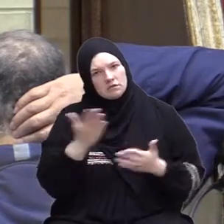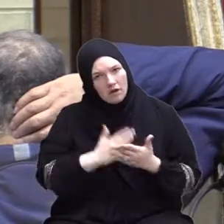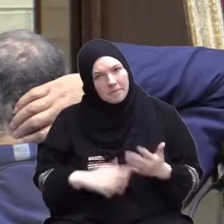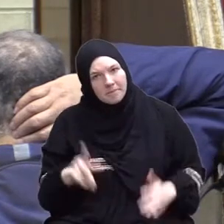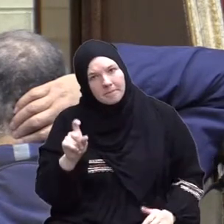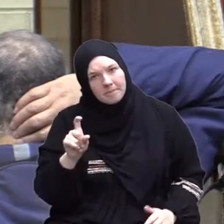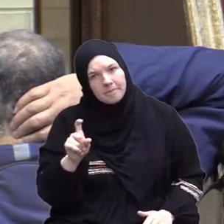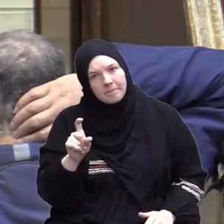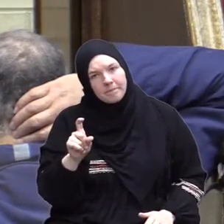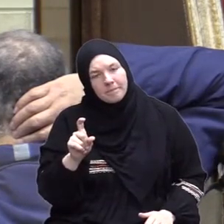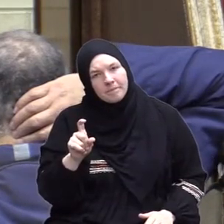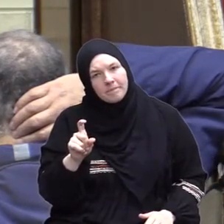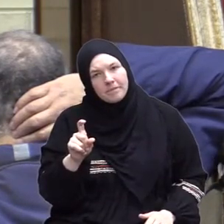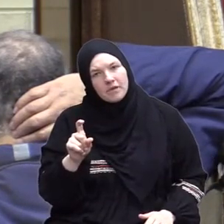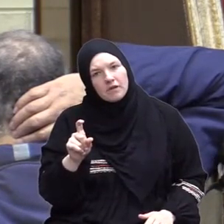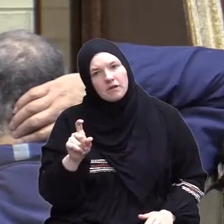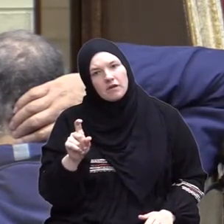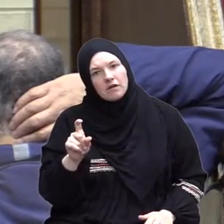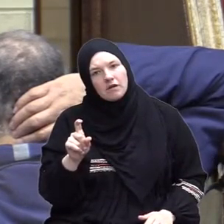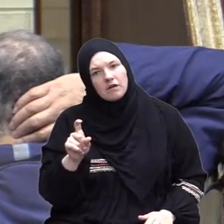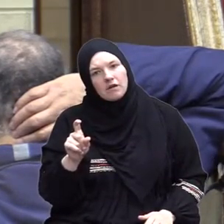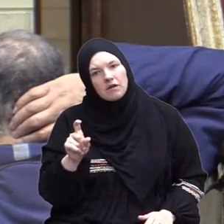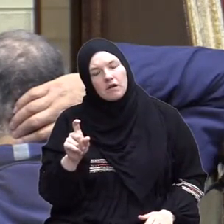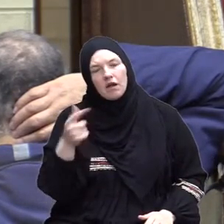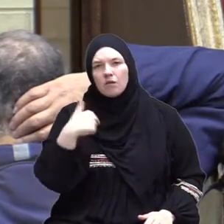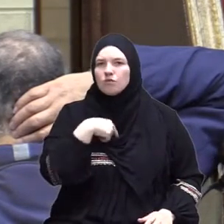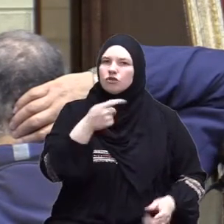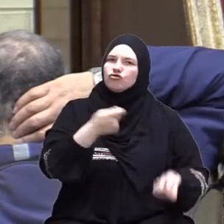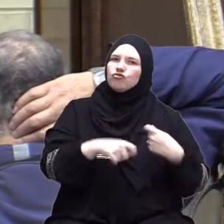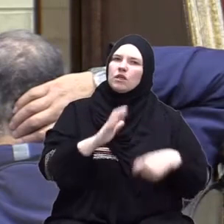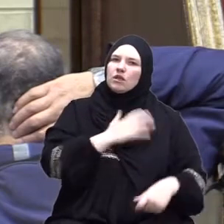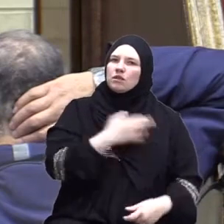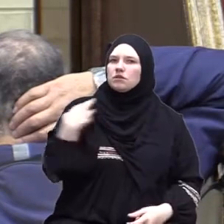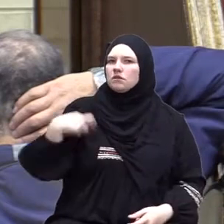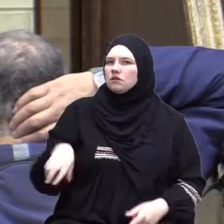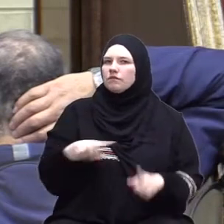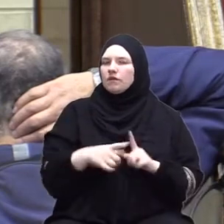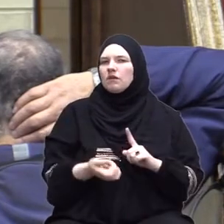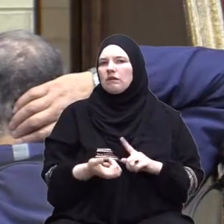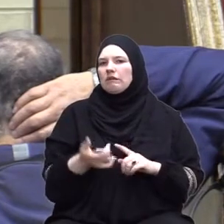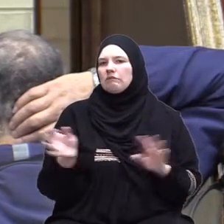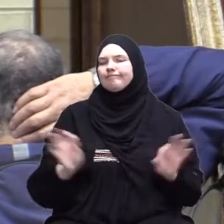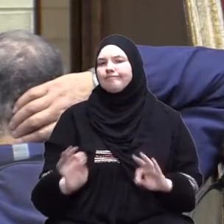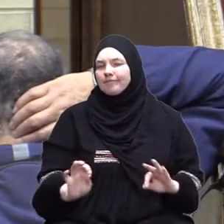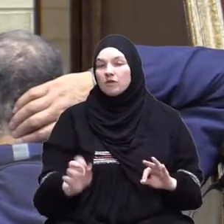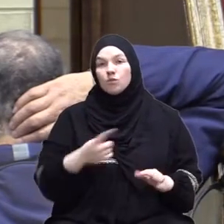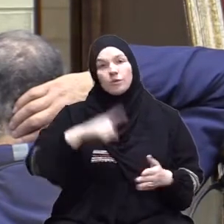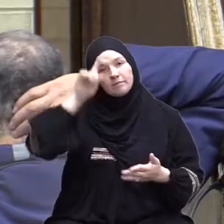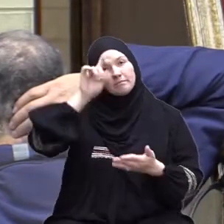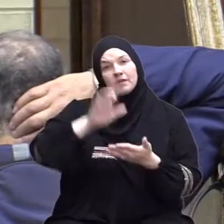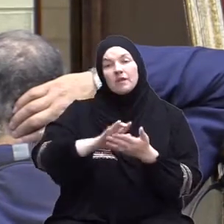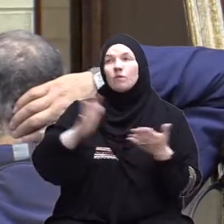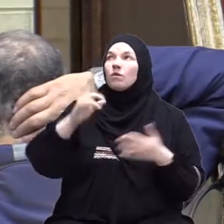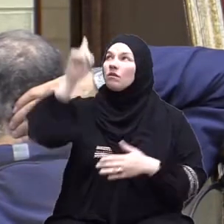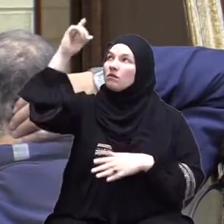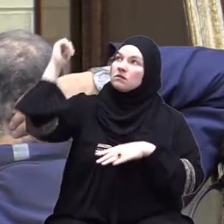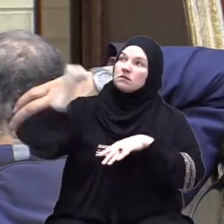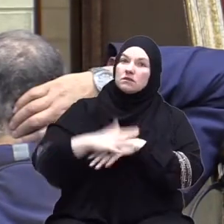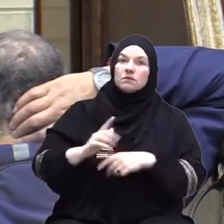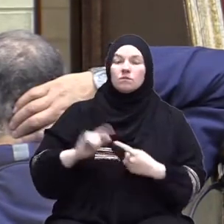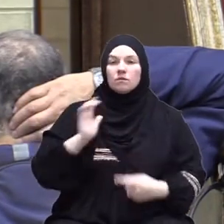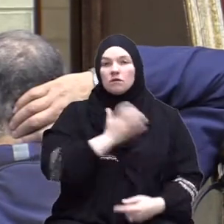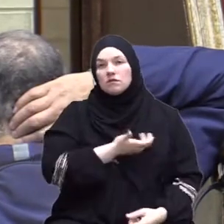Are we trading off our deen for little price? Do we believe in what Allah has sent down to